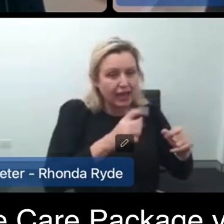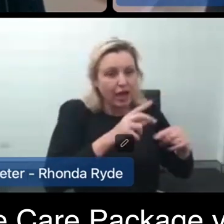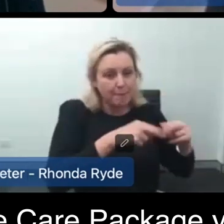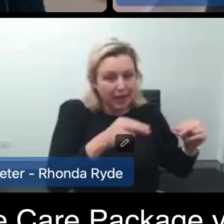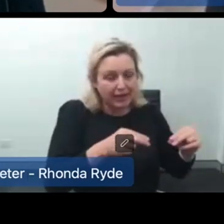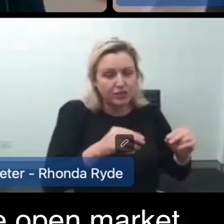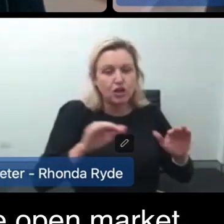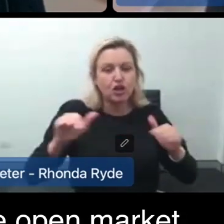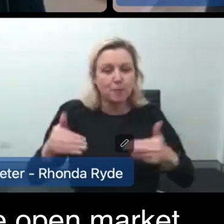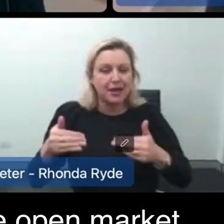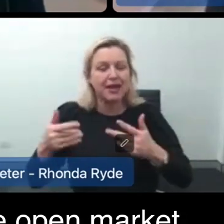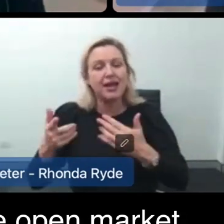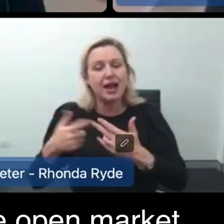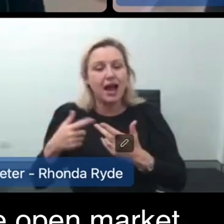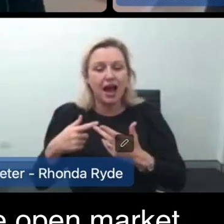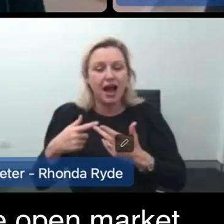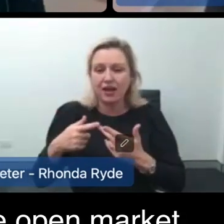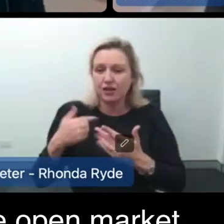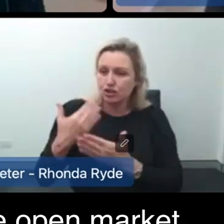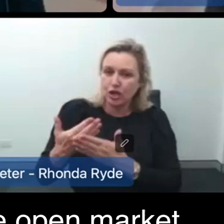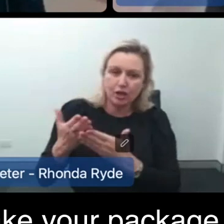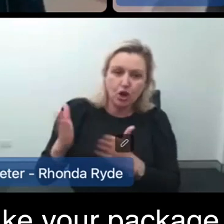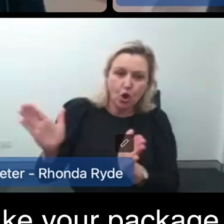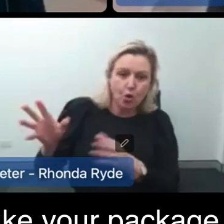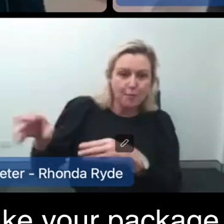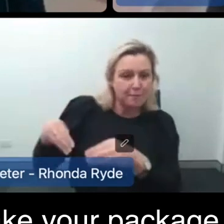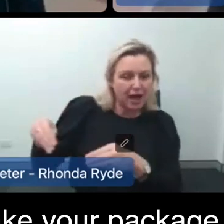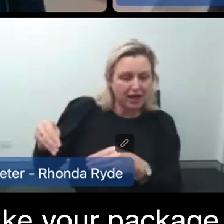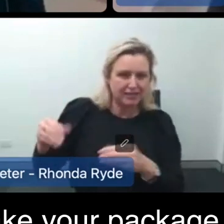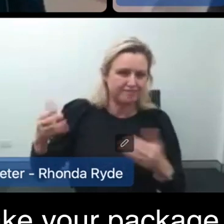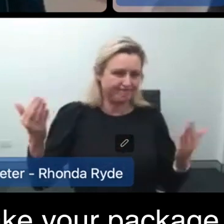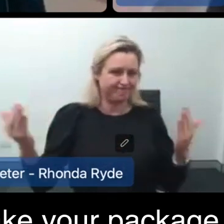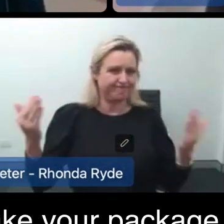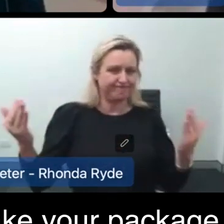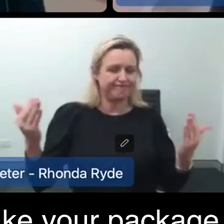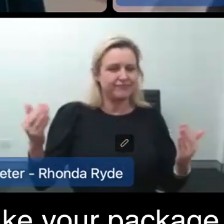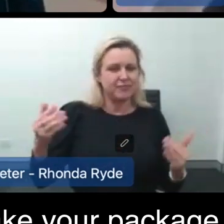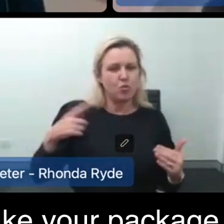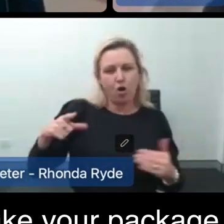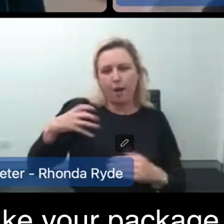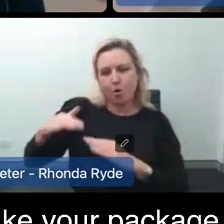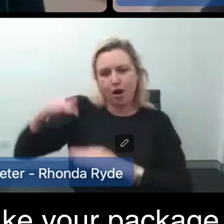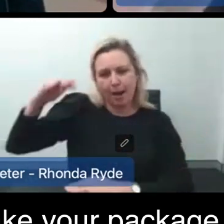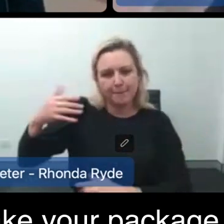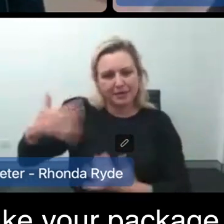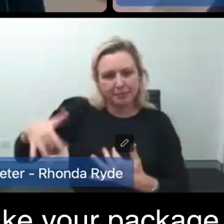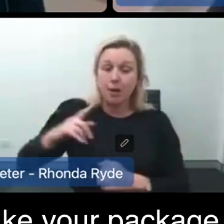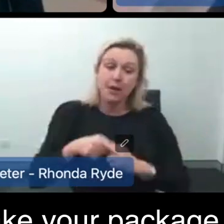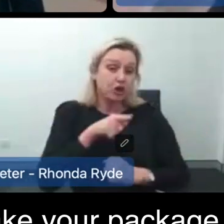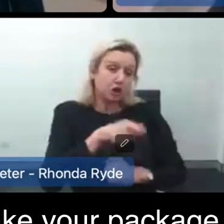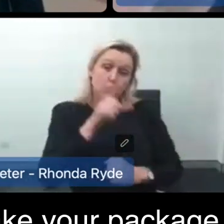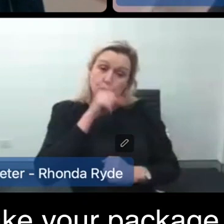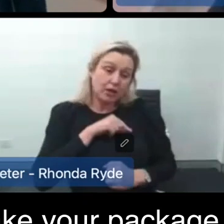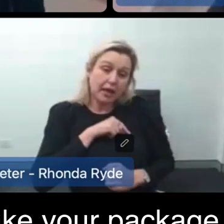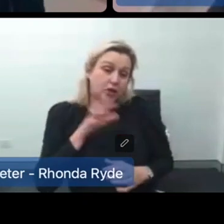to the package versus what you might see in the open market. But as I said, you are free to take